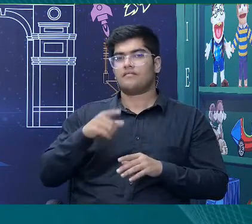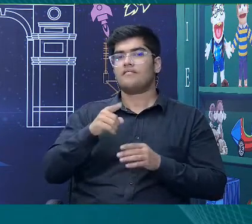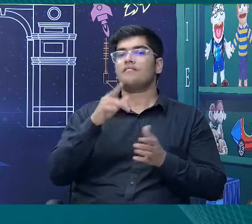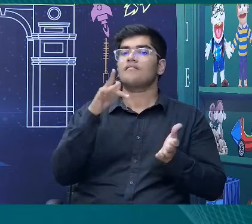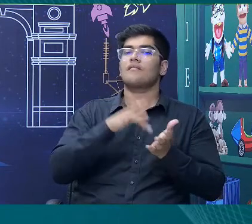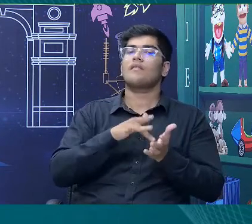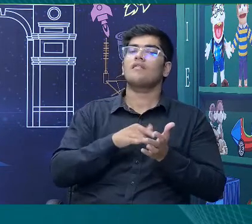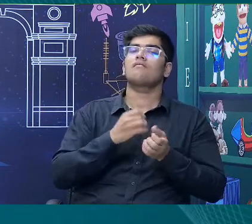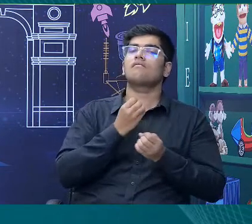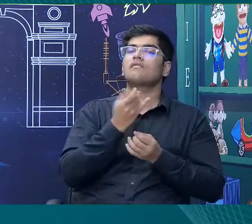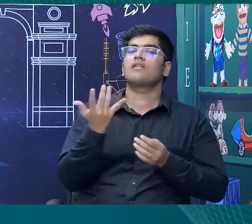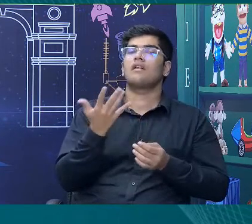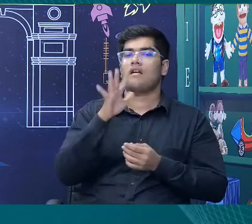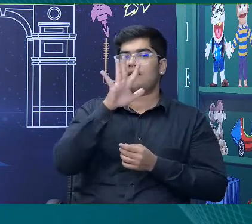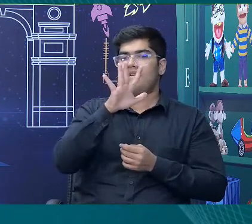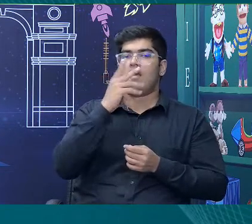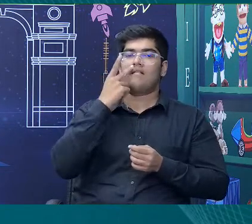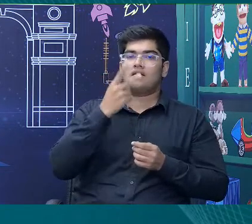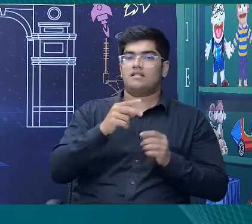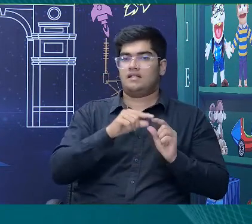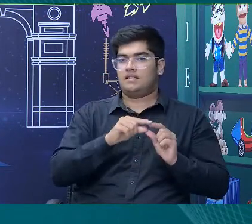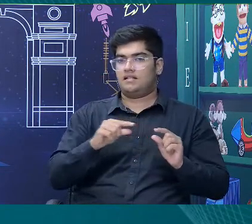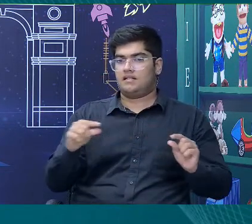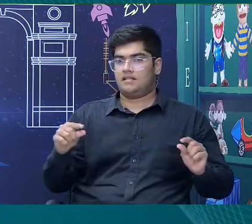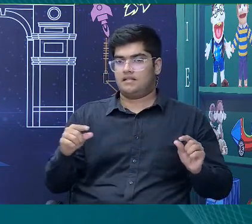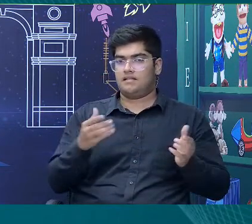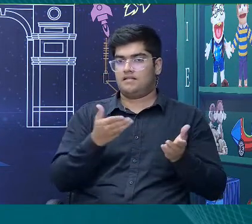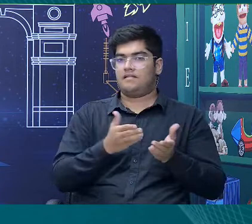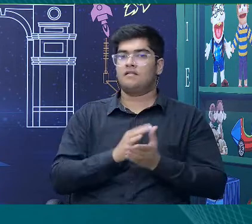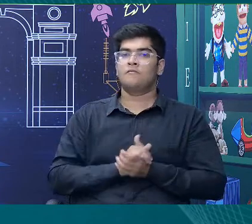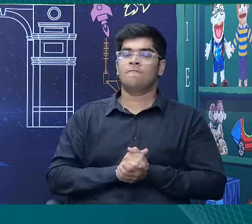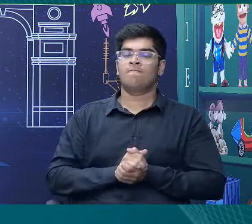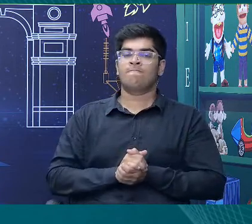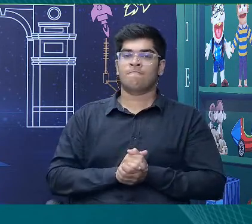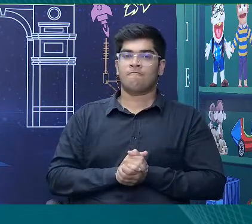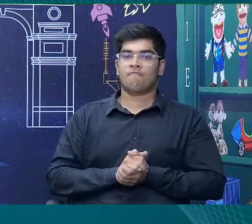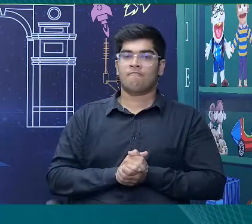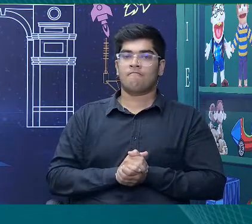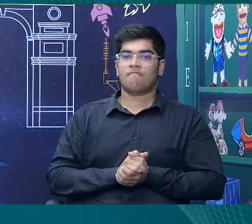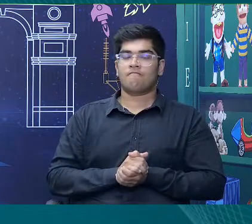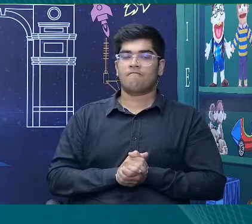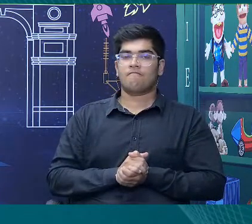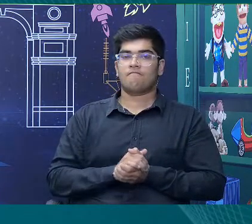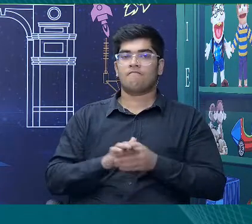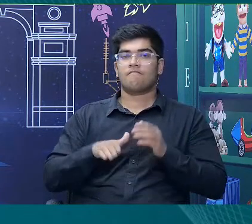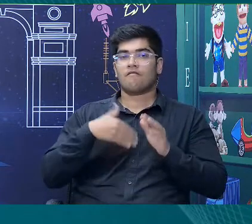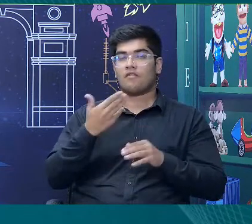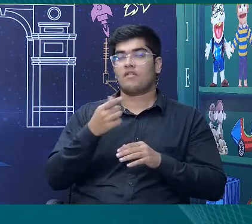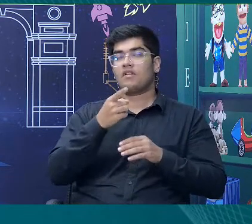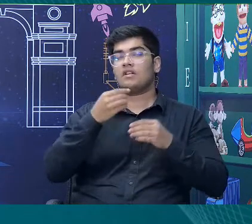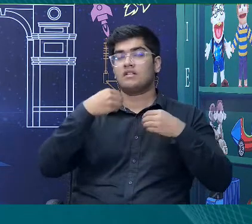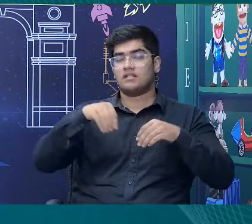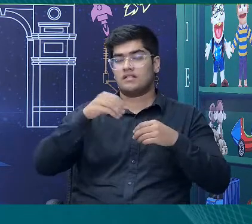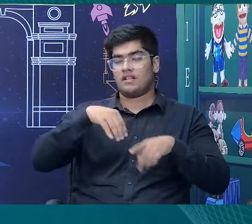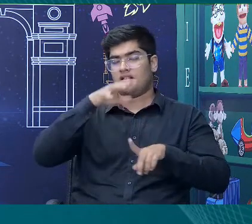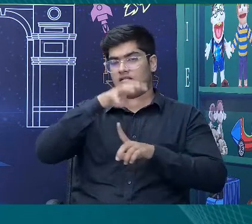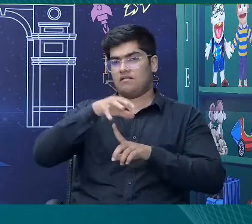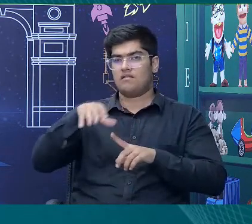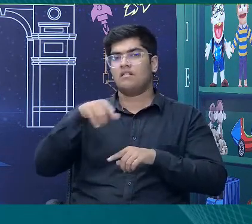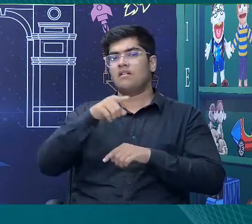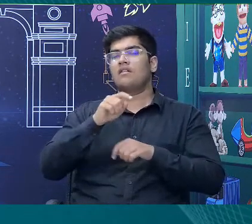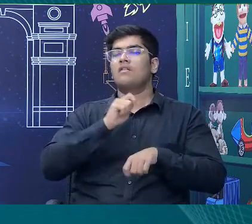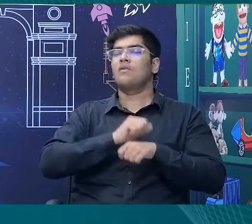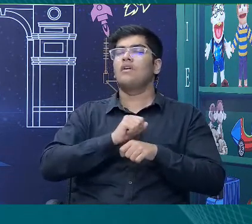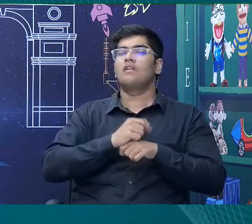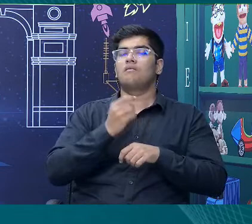located at Guwahati, New Delhi, Bangalore, Kolkata and Ahmedabad. And these sales counter will be functional